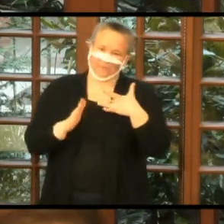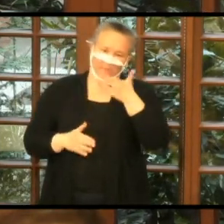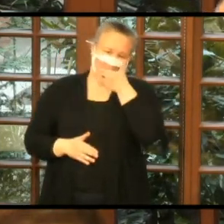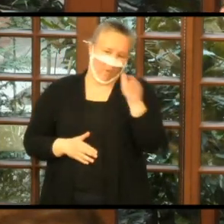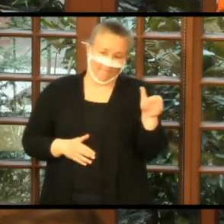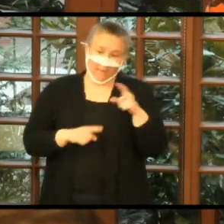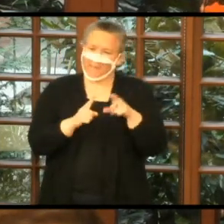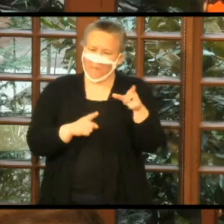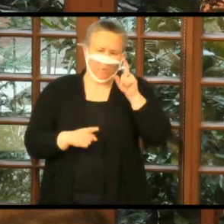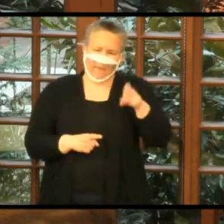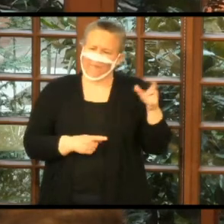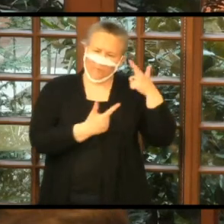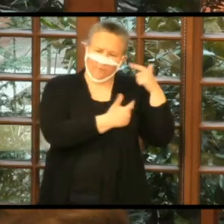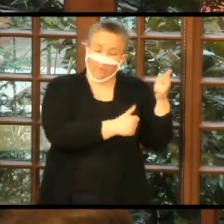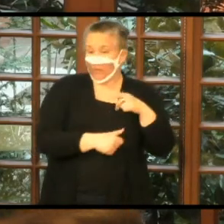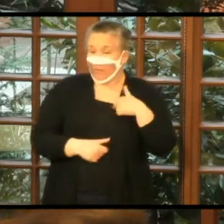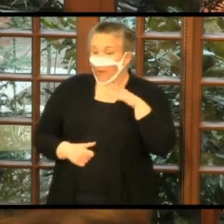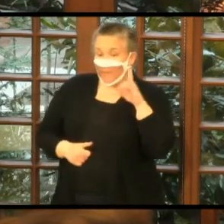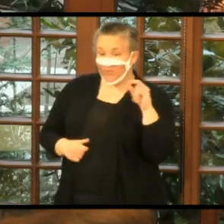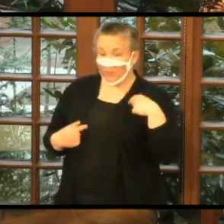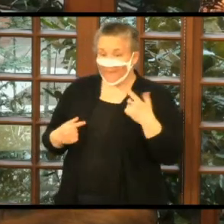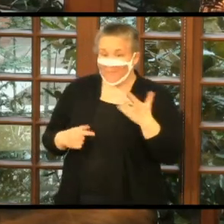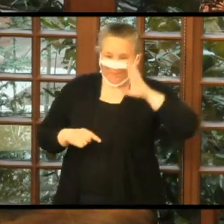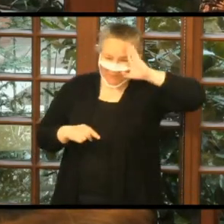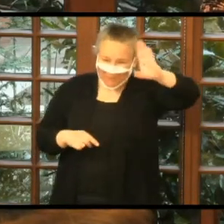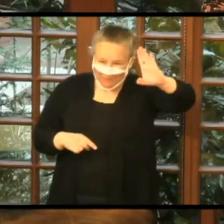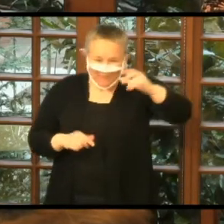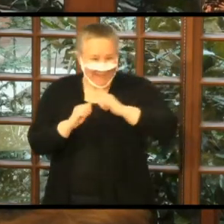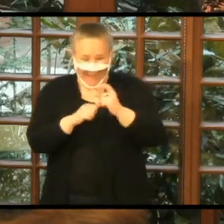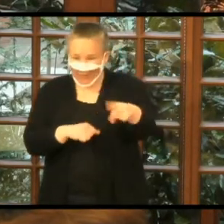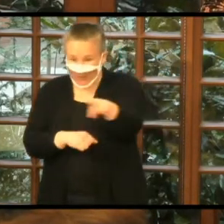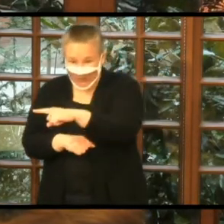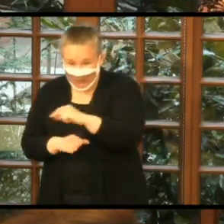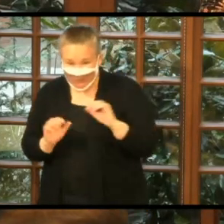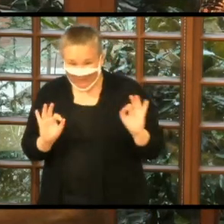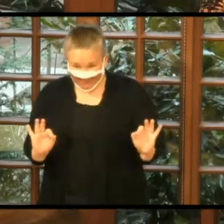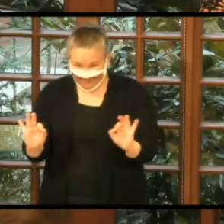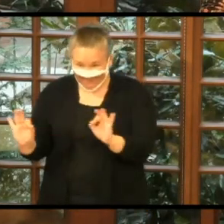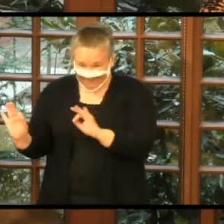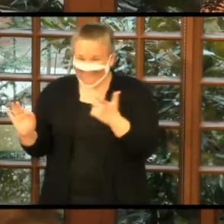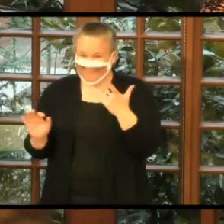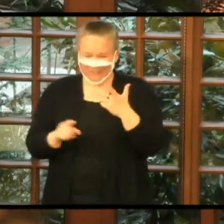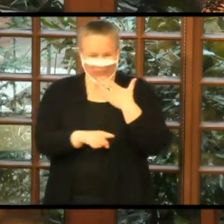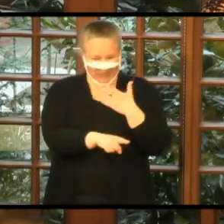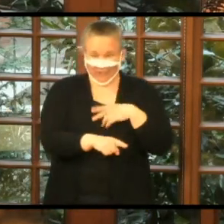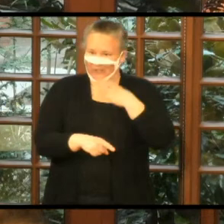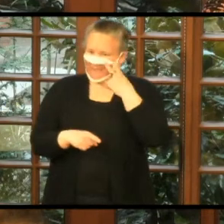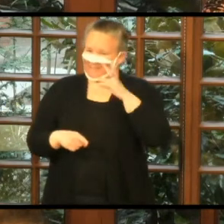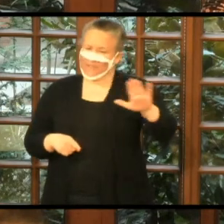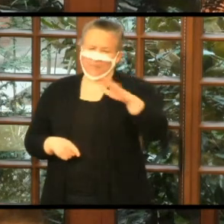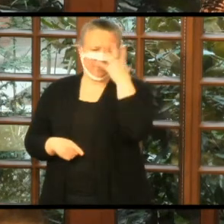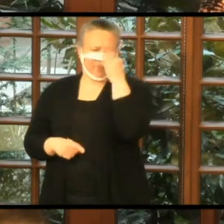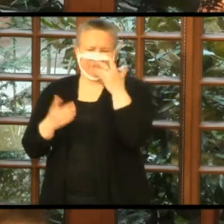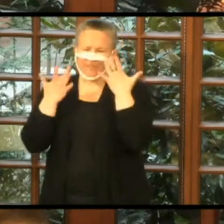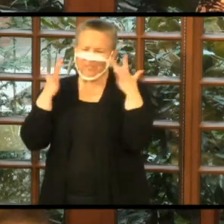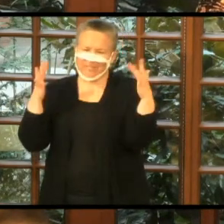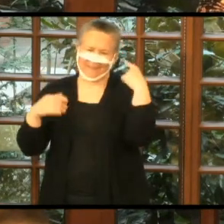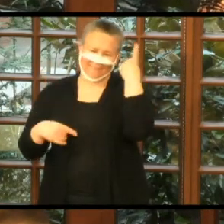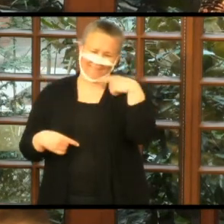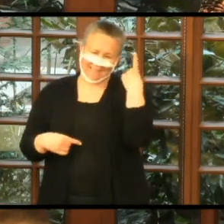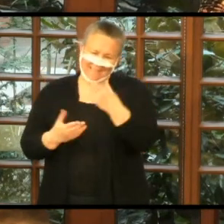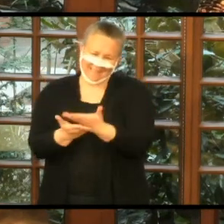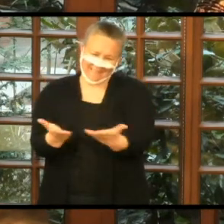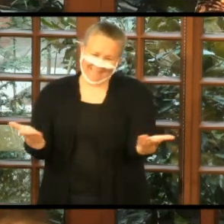Great. Okay. I'm going to do it. All right. Hi, everybody. How are you? Oh, it's so good to see all of your beautiful shining